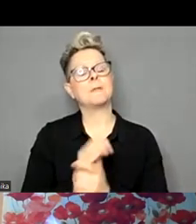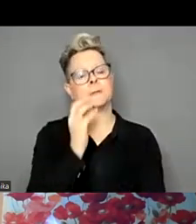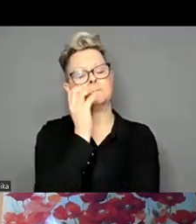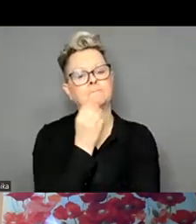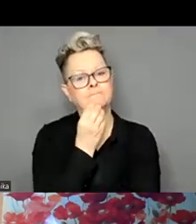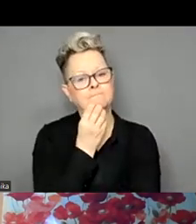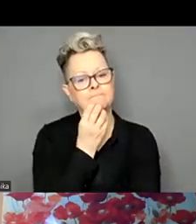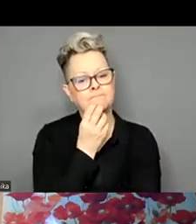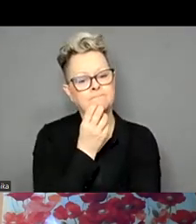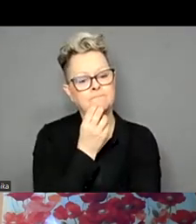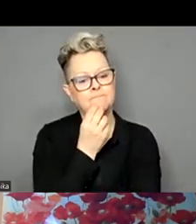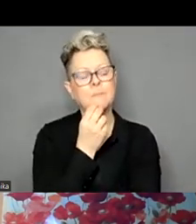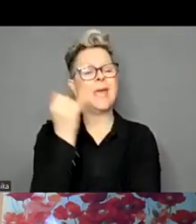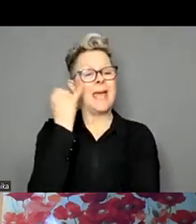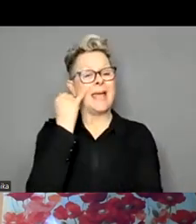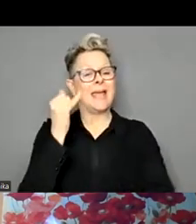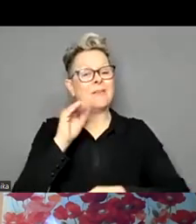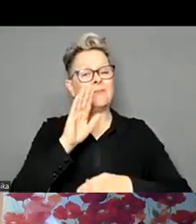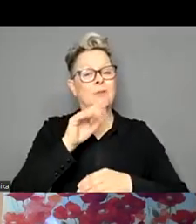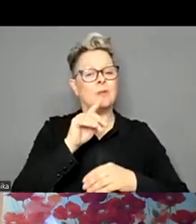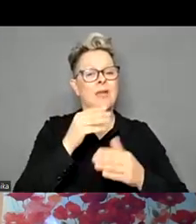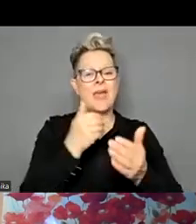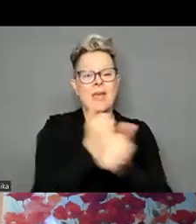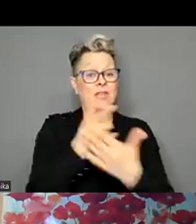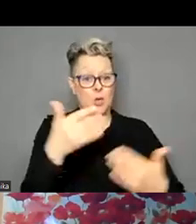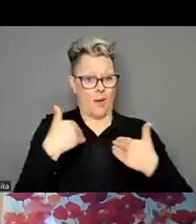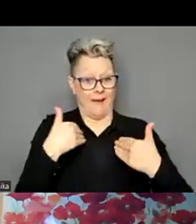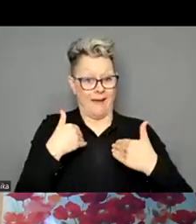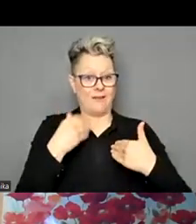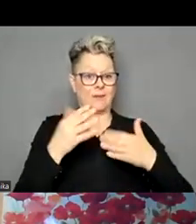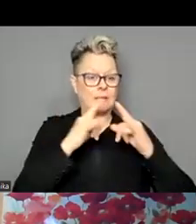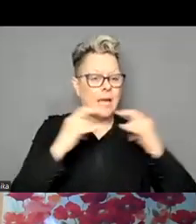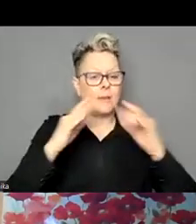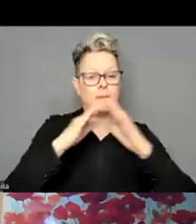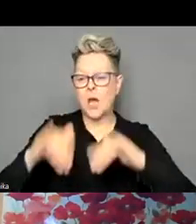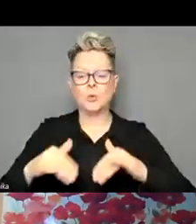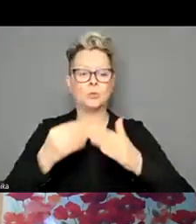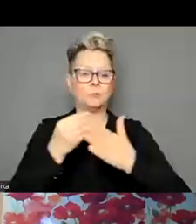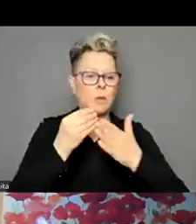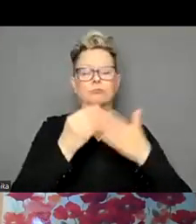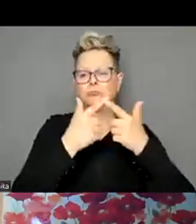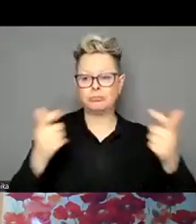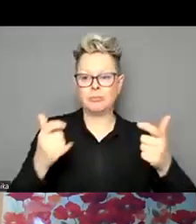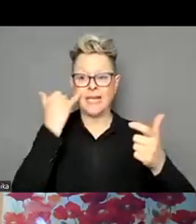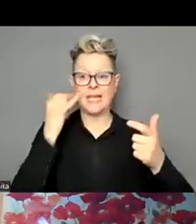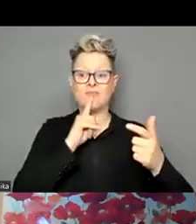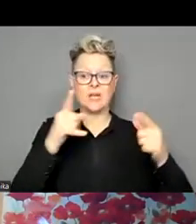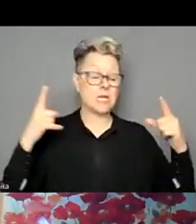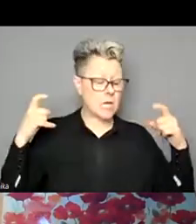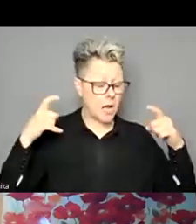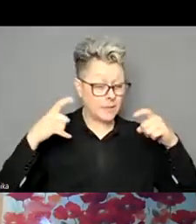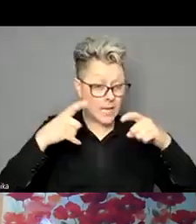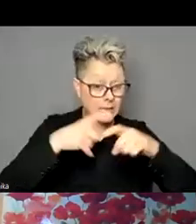the more complicated your property is, the more complicated your wishes are, the higher value there is in having custom drafting. I would also say with an enduring